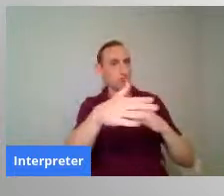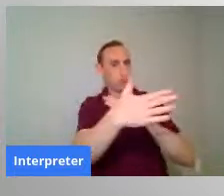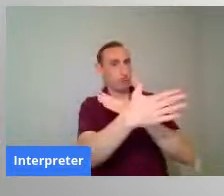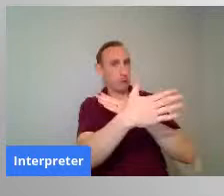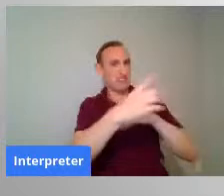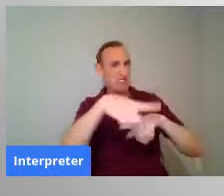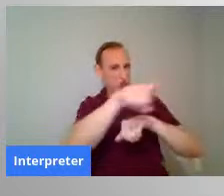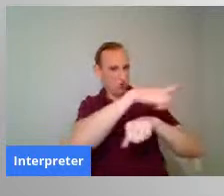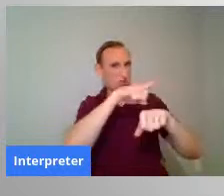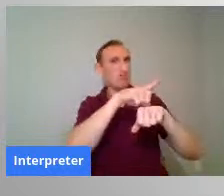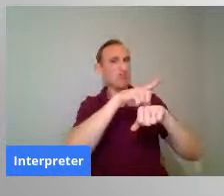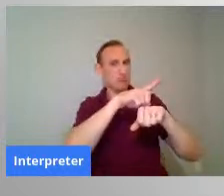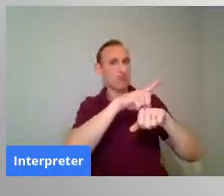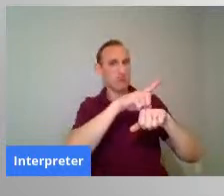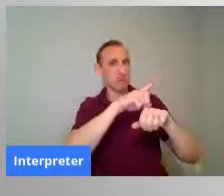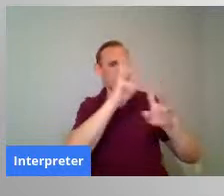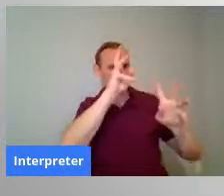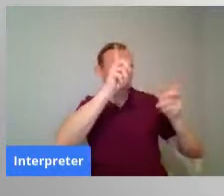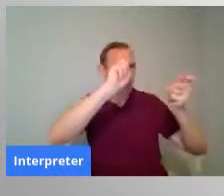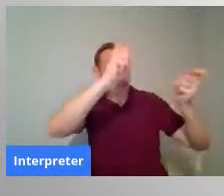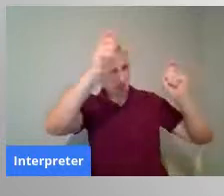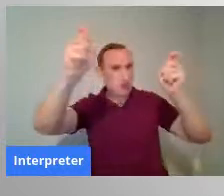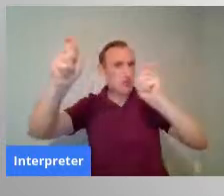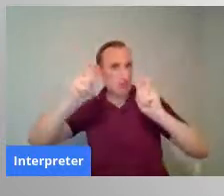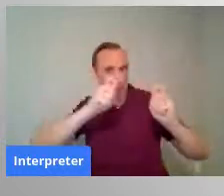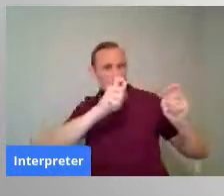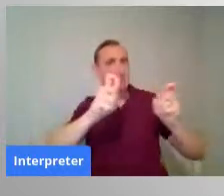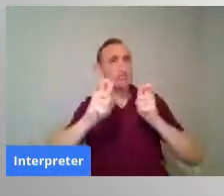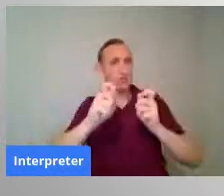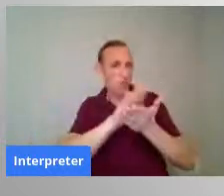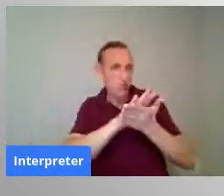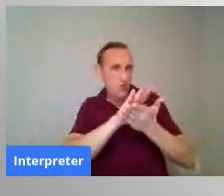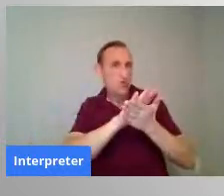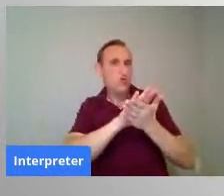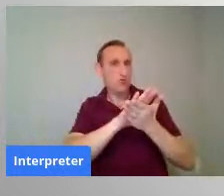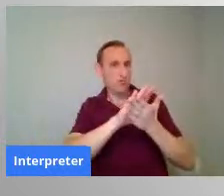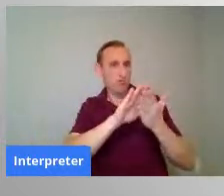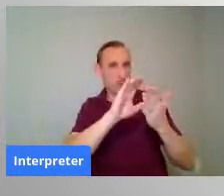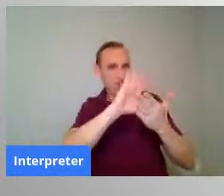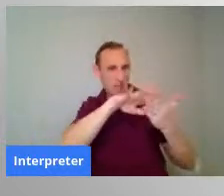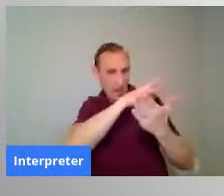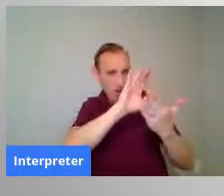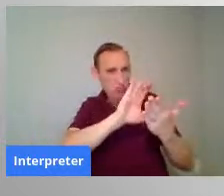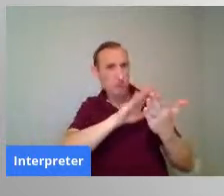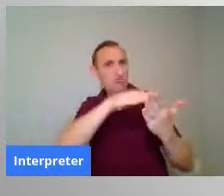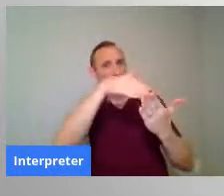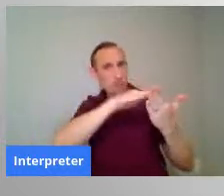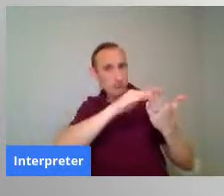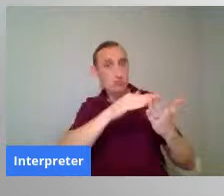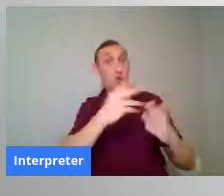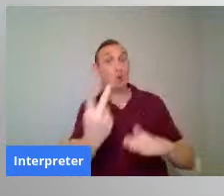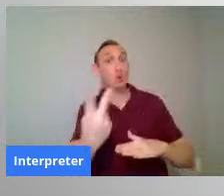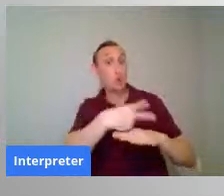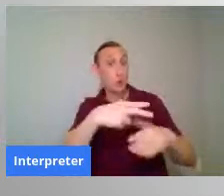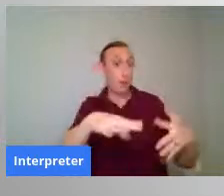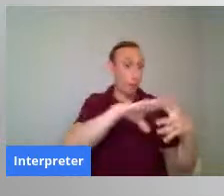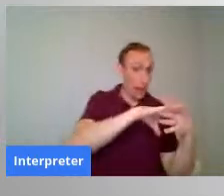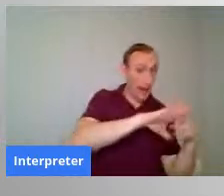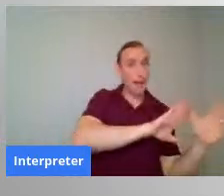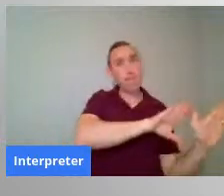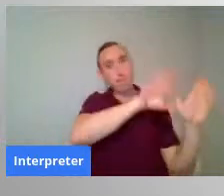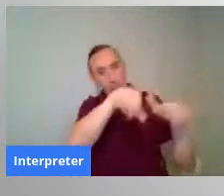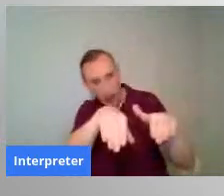back that have kind of become really popular, where they were doing, take that 2 weeks and then come right back. And I would